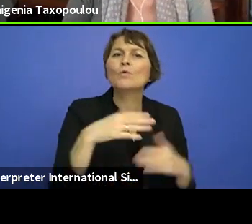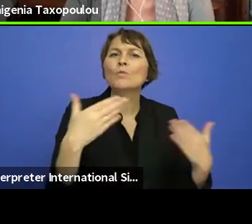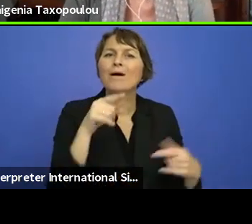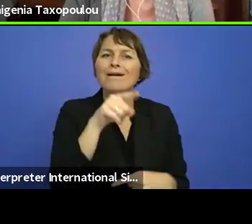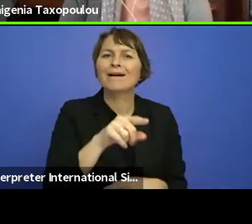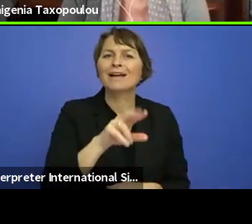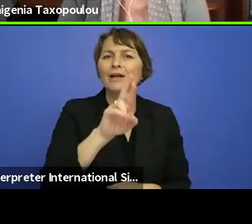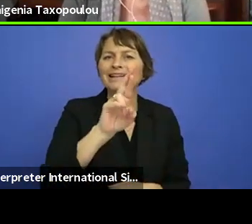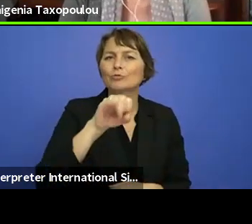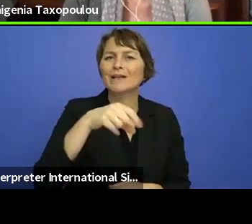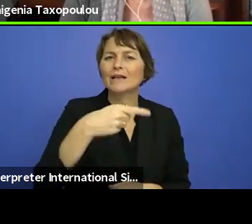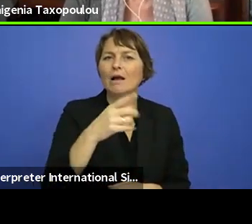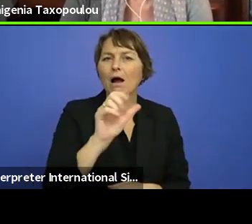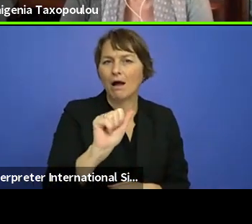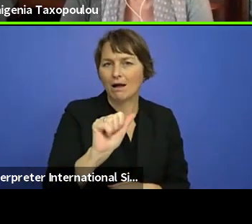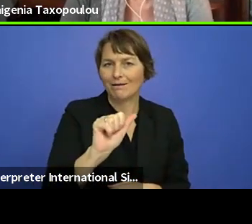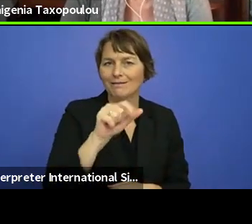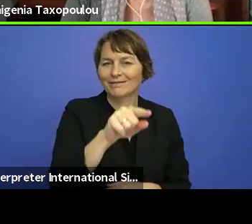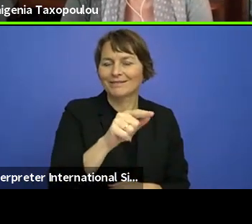Eva, are you with us?